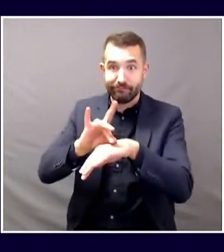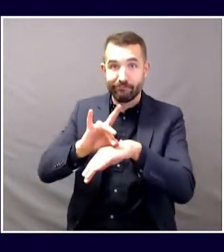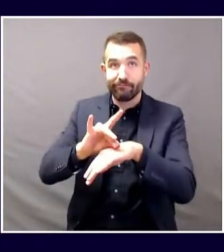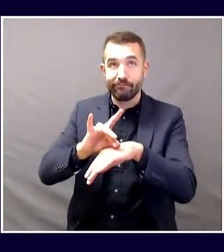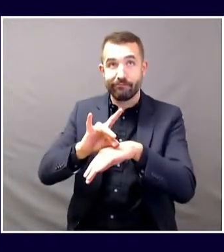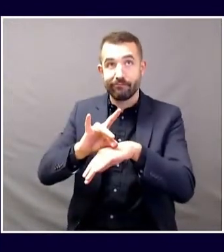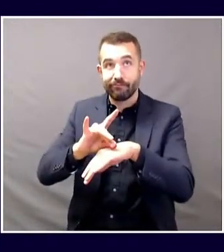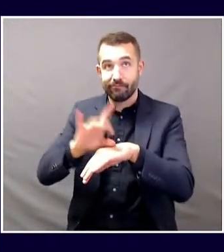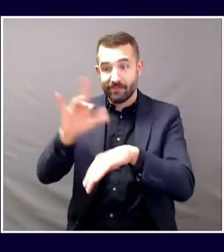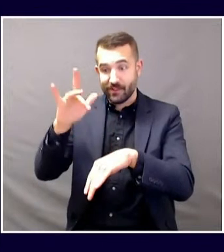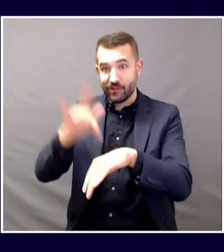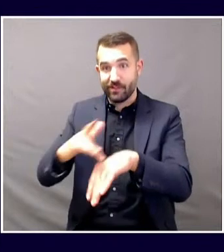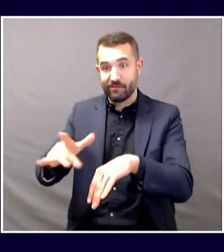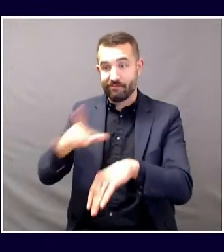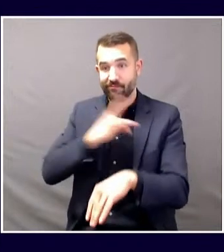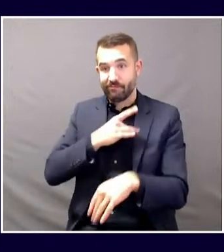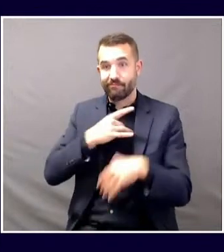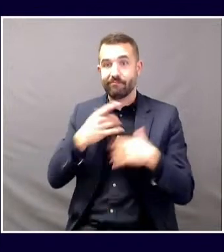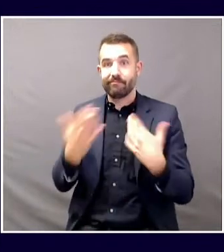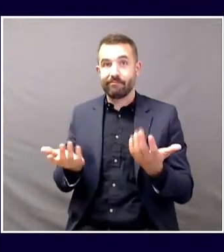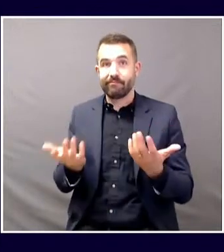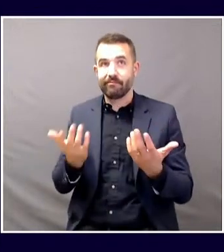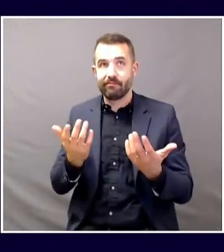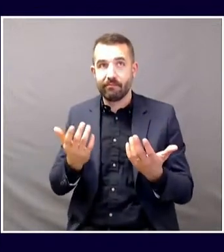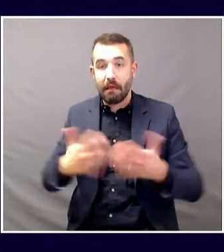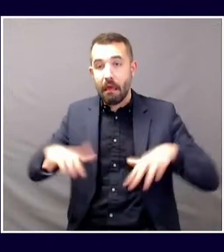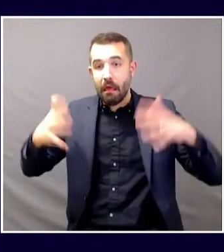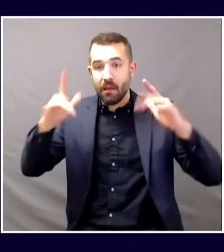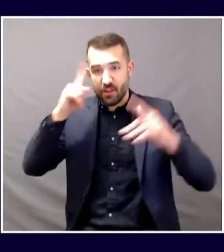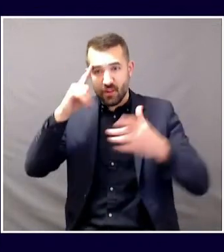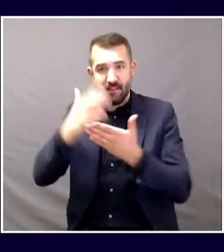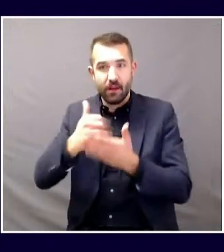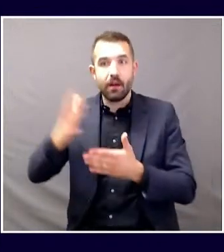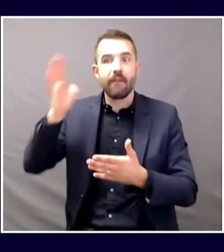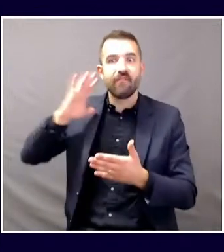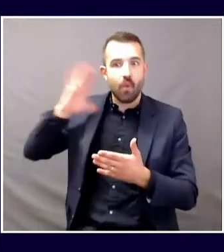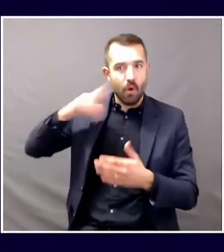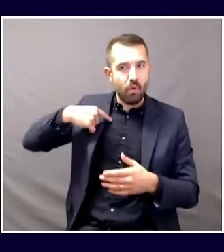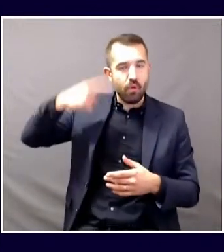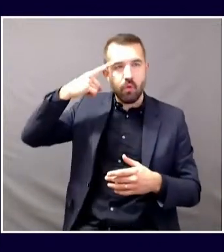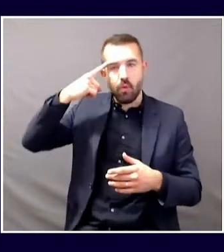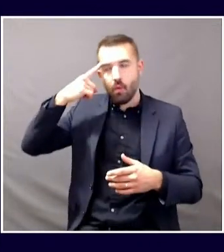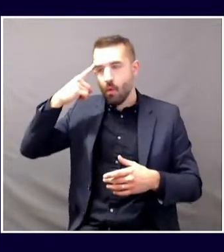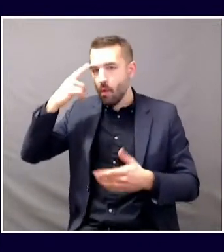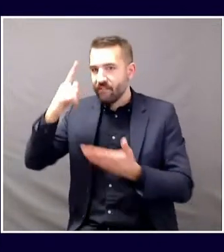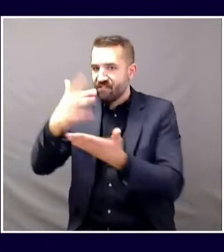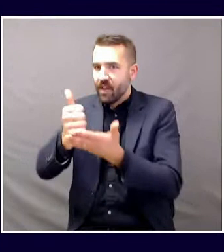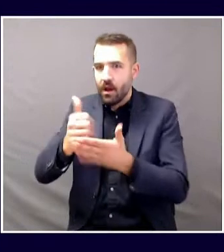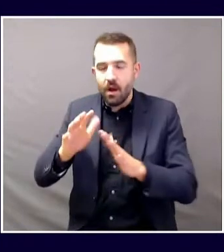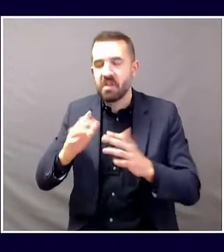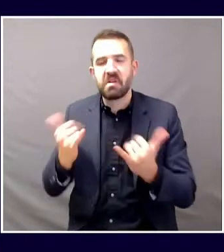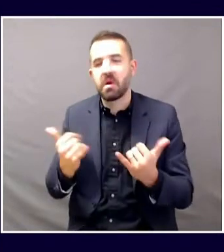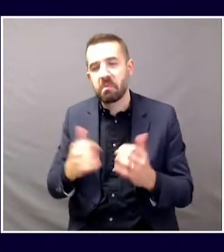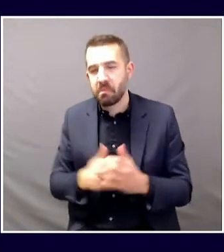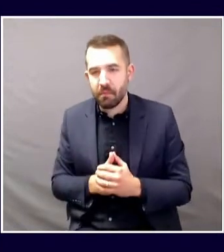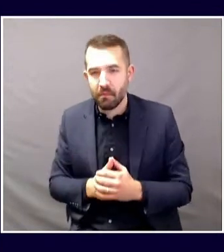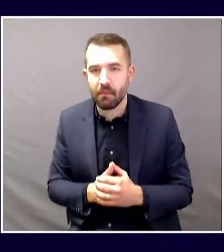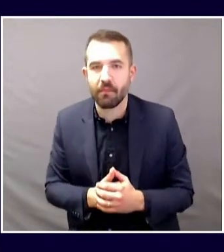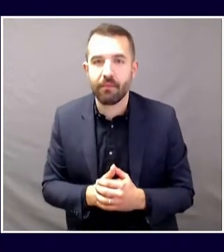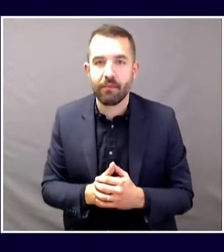then. And so just simple everyday household cleaning procedures are all that's needed. Thank you very much, Dr.